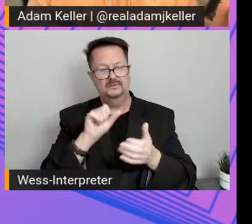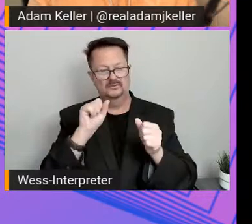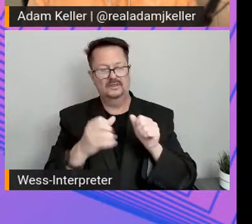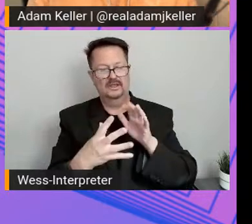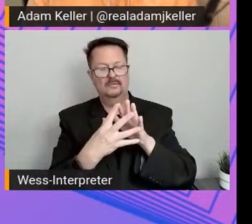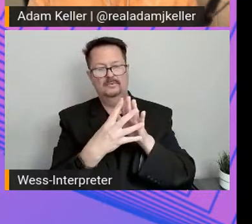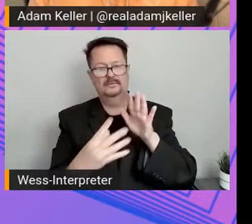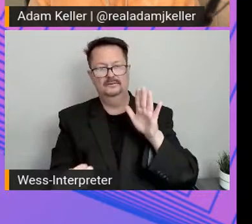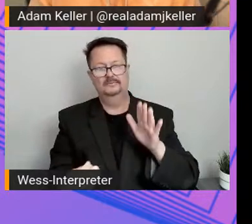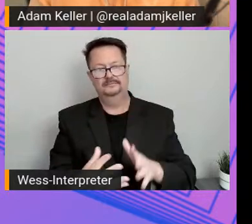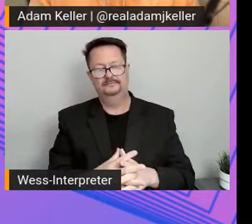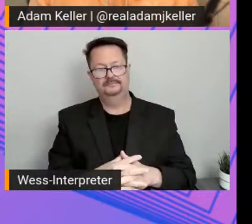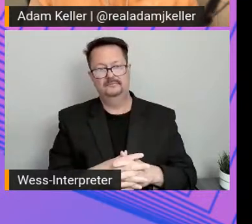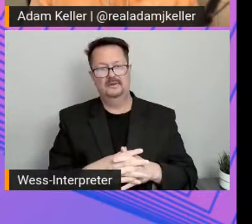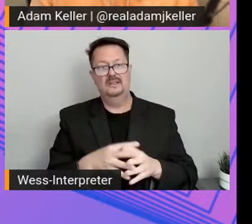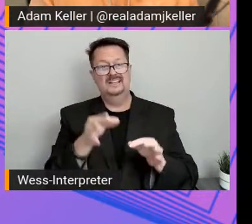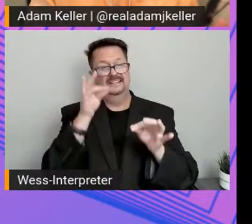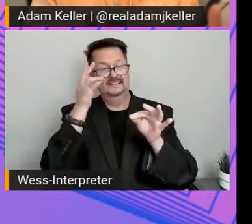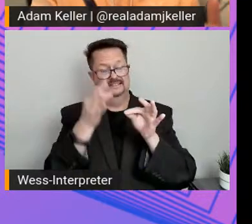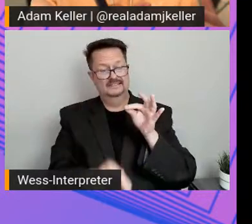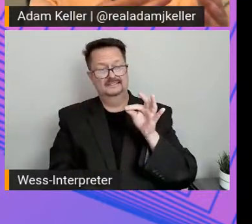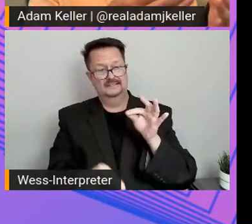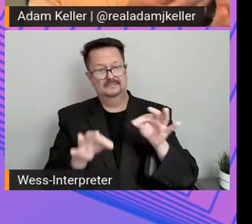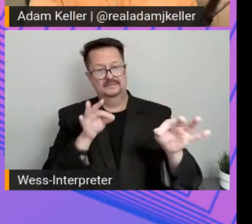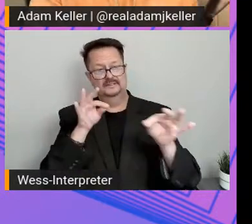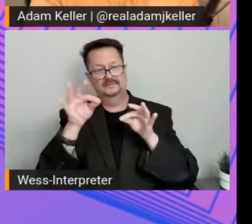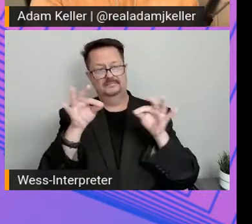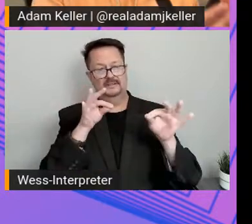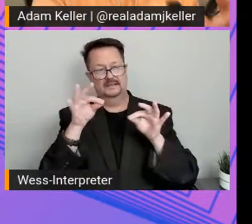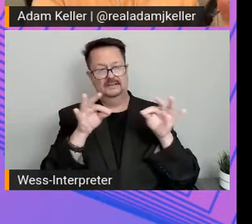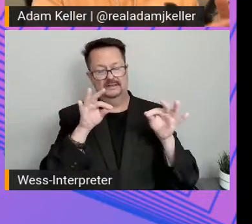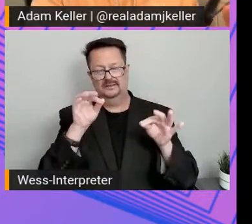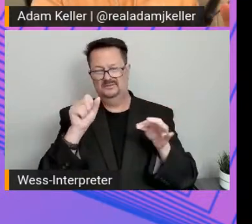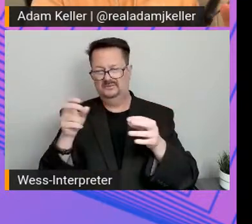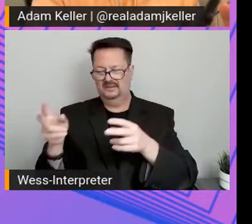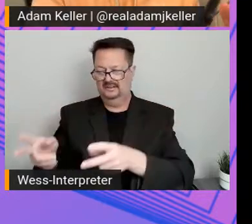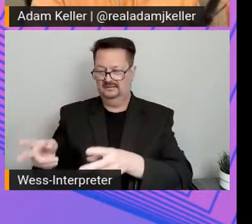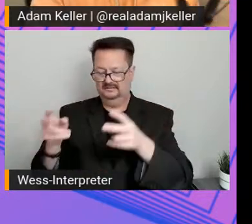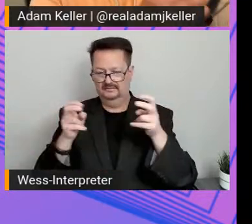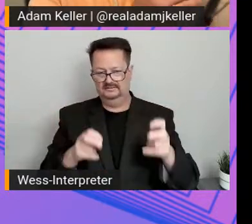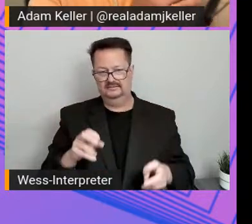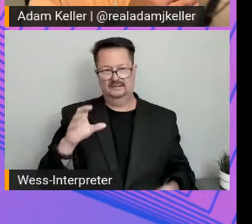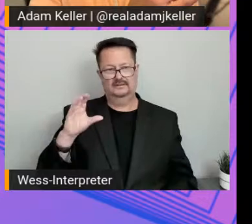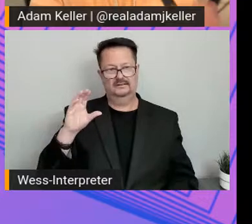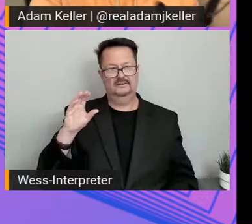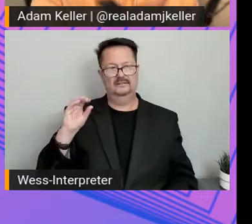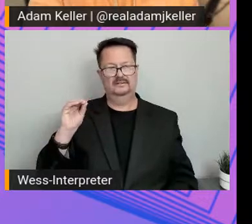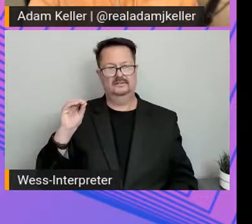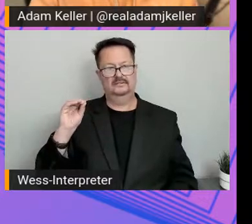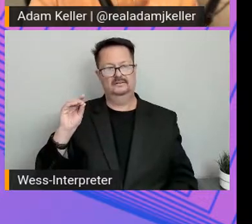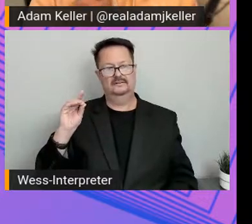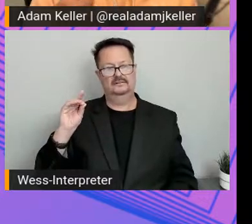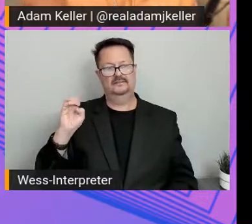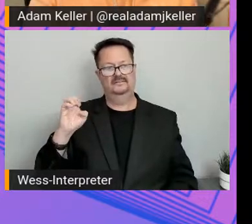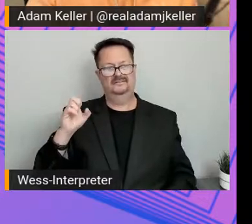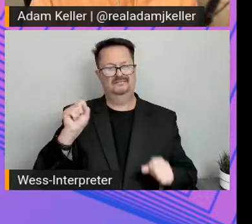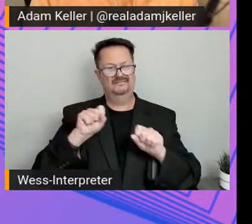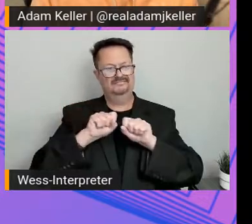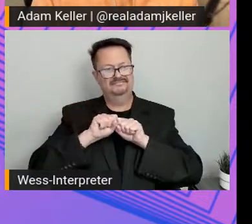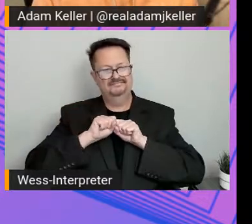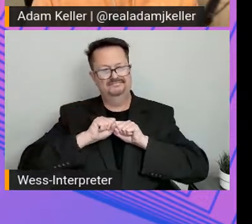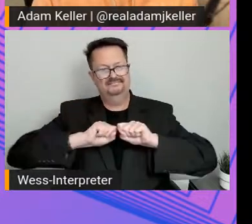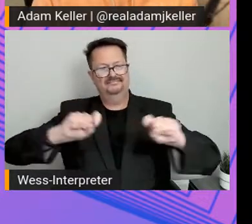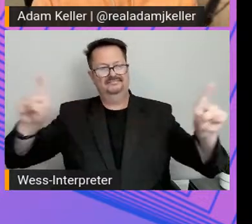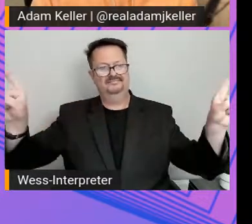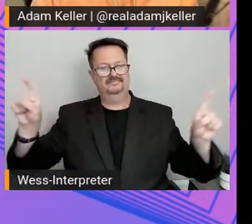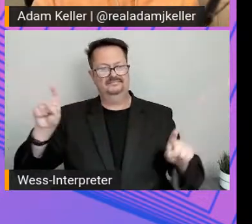To simply put it, you can take that artifact, that code, and redeploy it across multiple